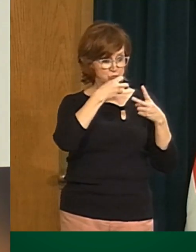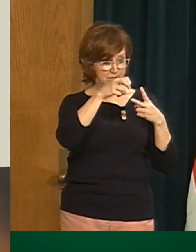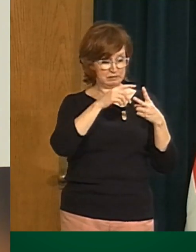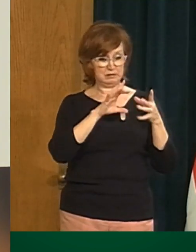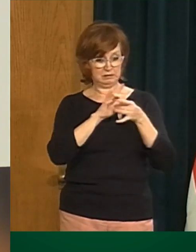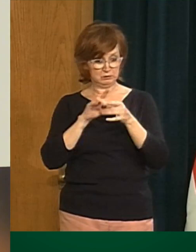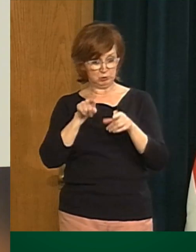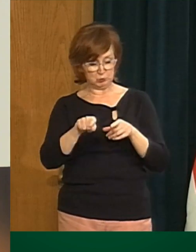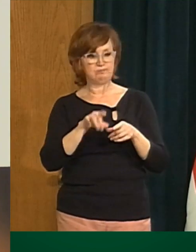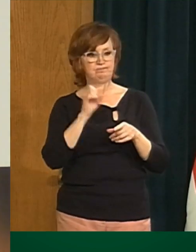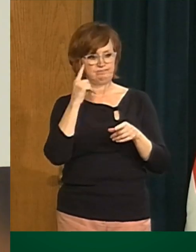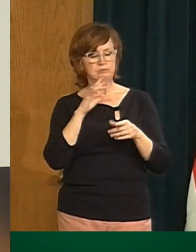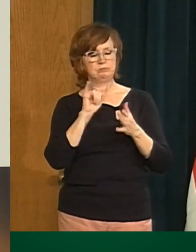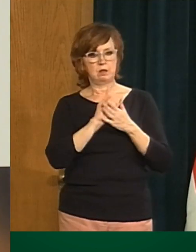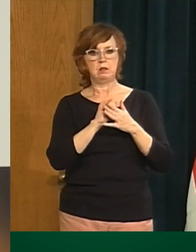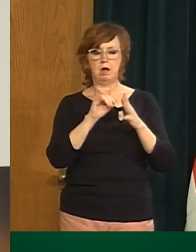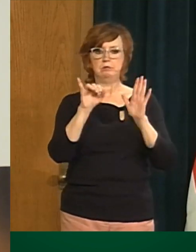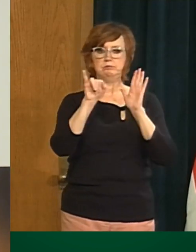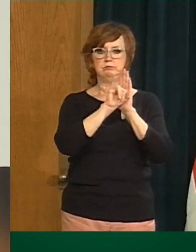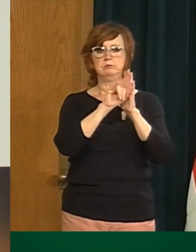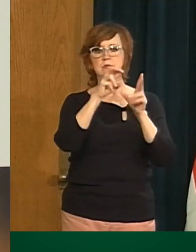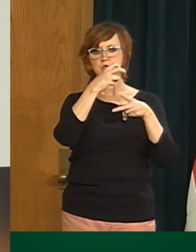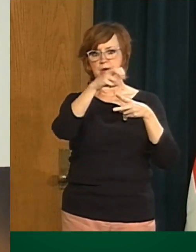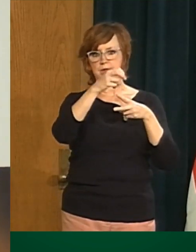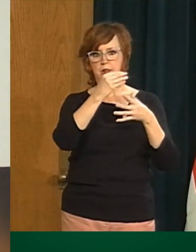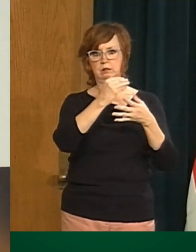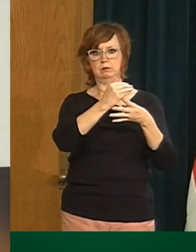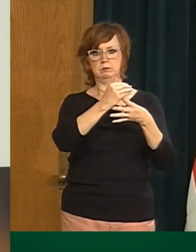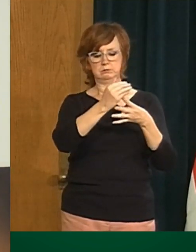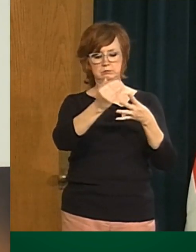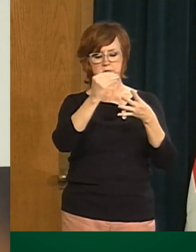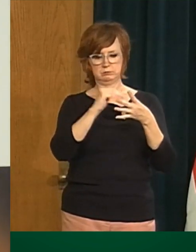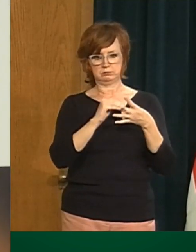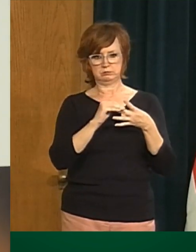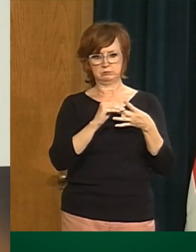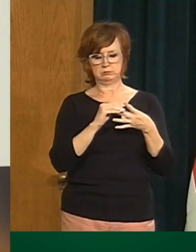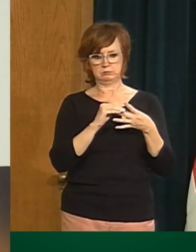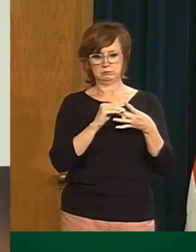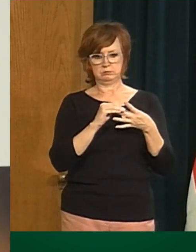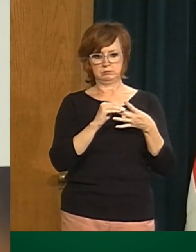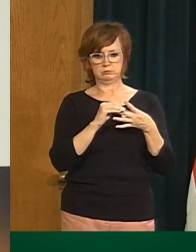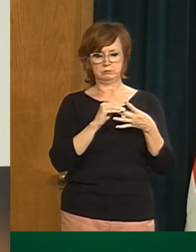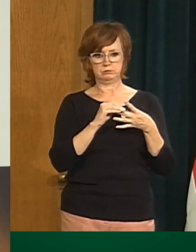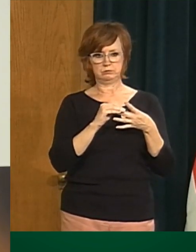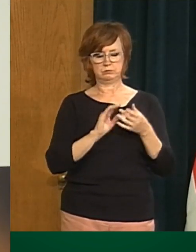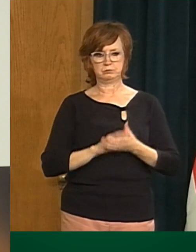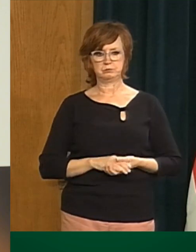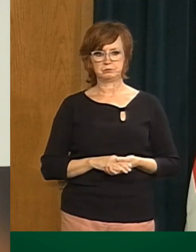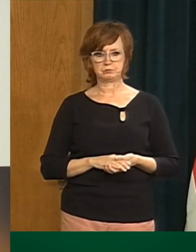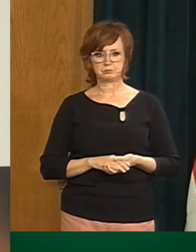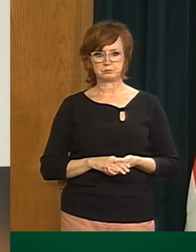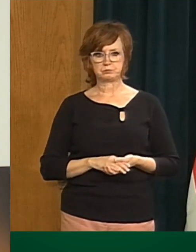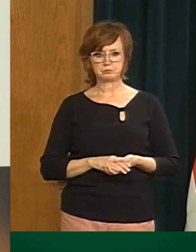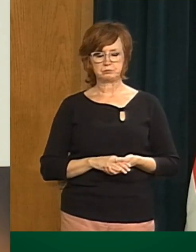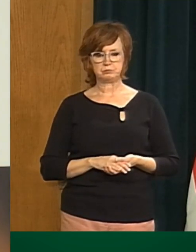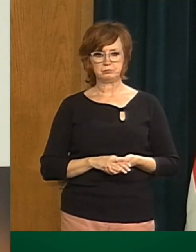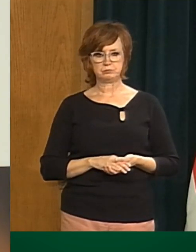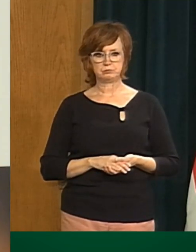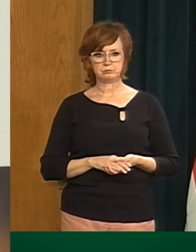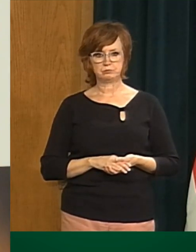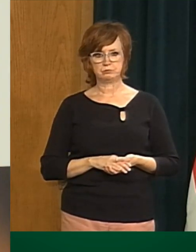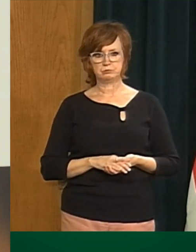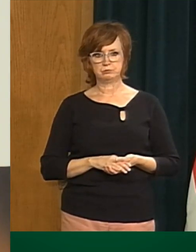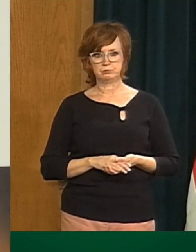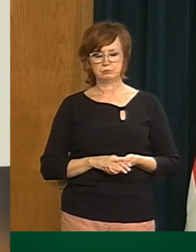traveled back to Saskatchewan or their close household contacts, we will explain that. And then in the next 2 to